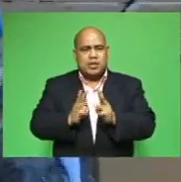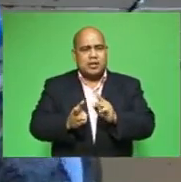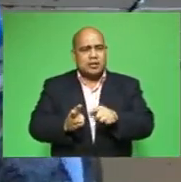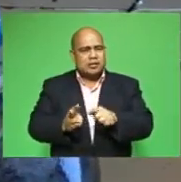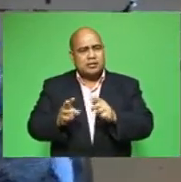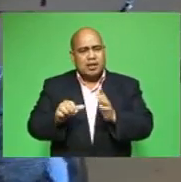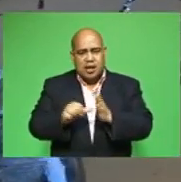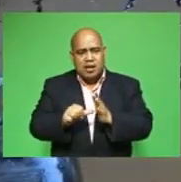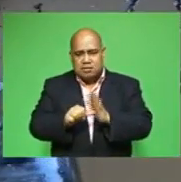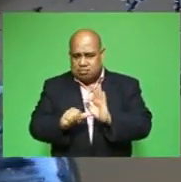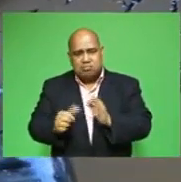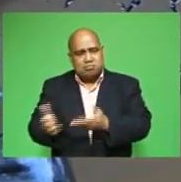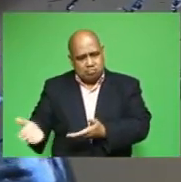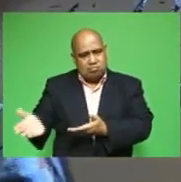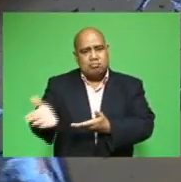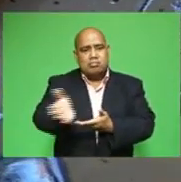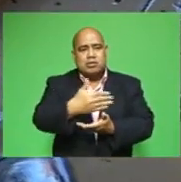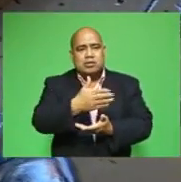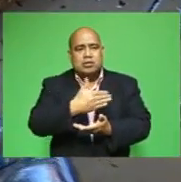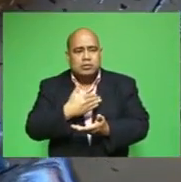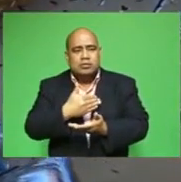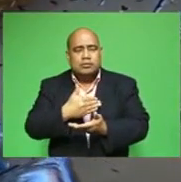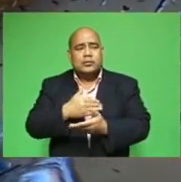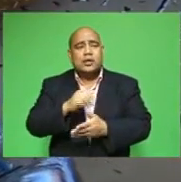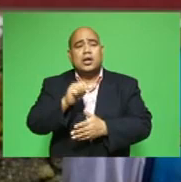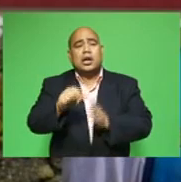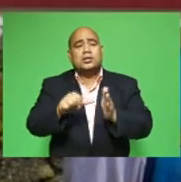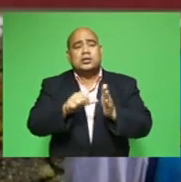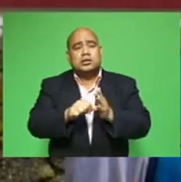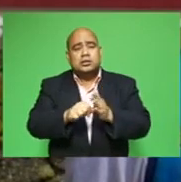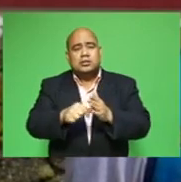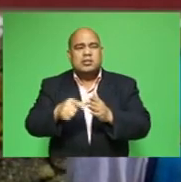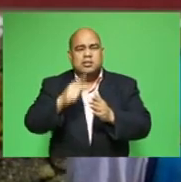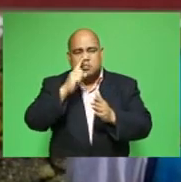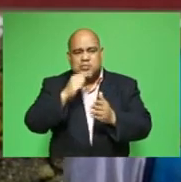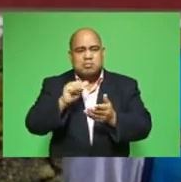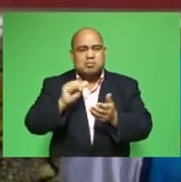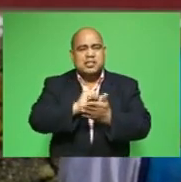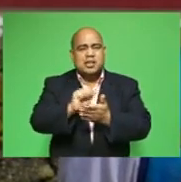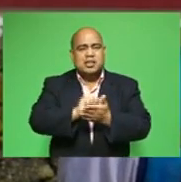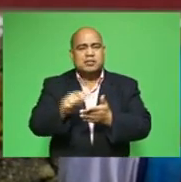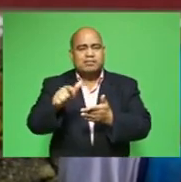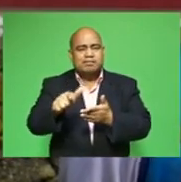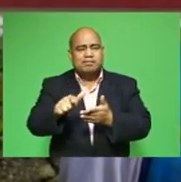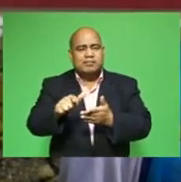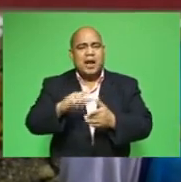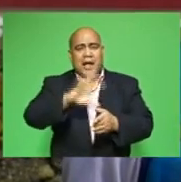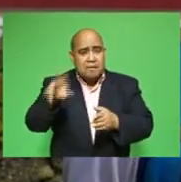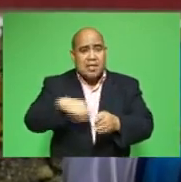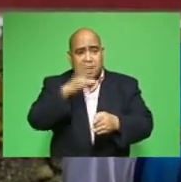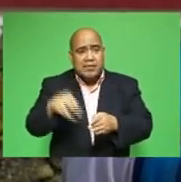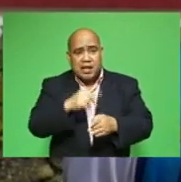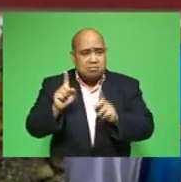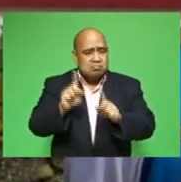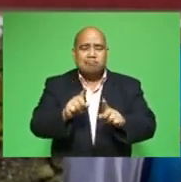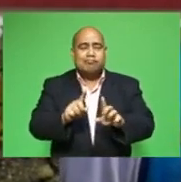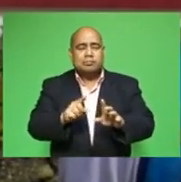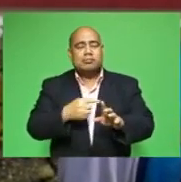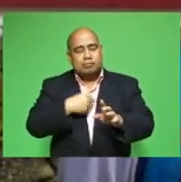fish. The only hard part is trying to find people to sell it to, because it's not every day that we get a good number of